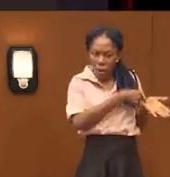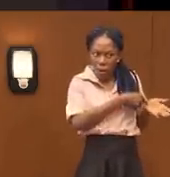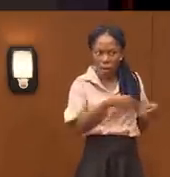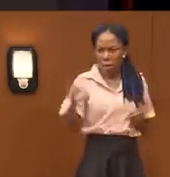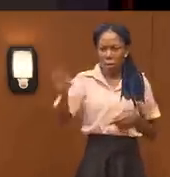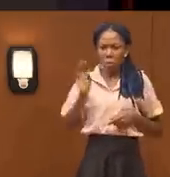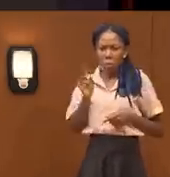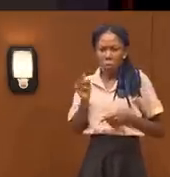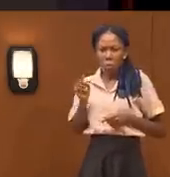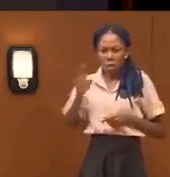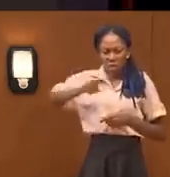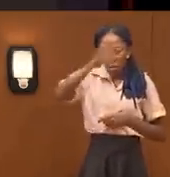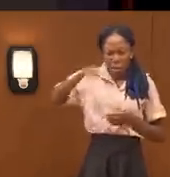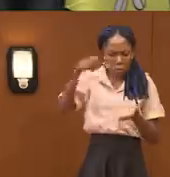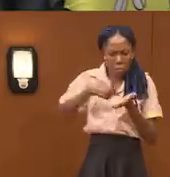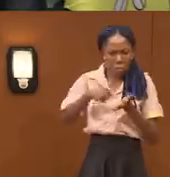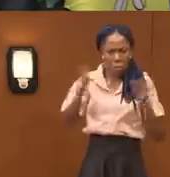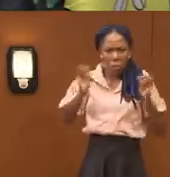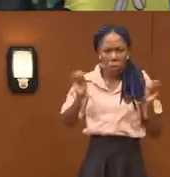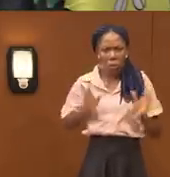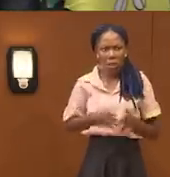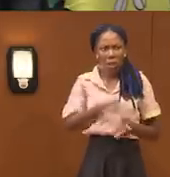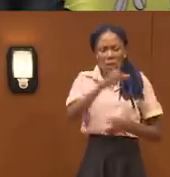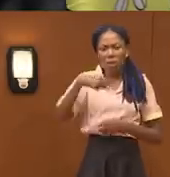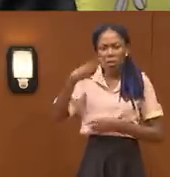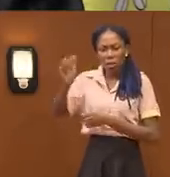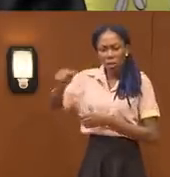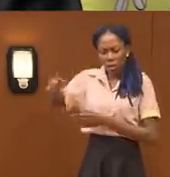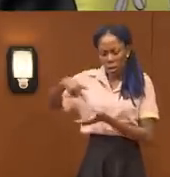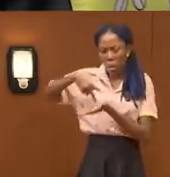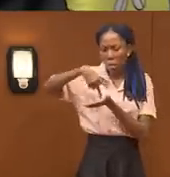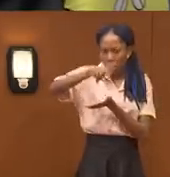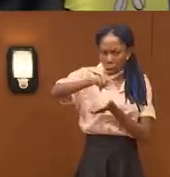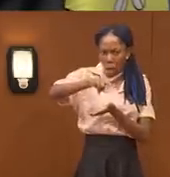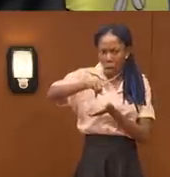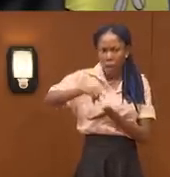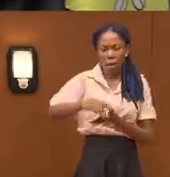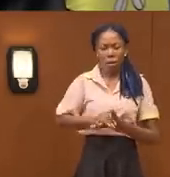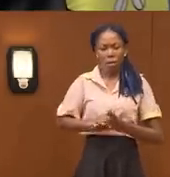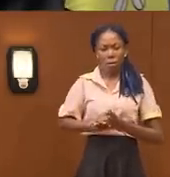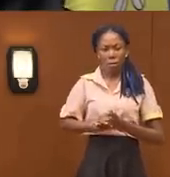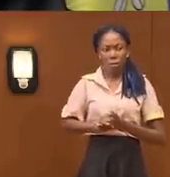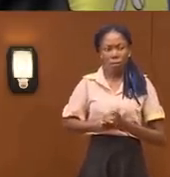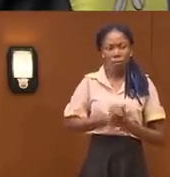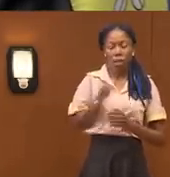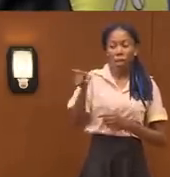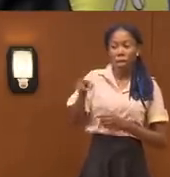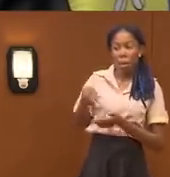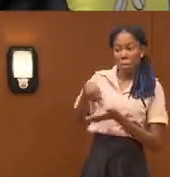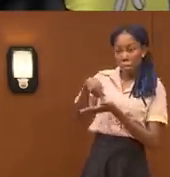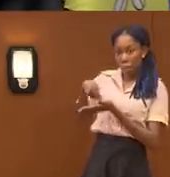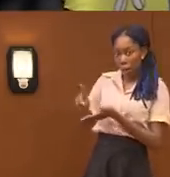don't owe him. I don't owe him. I never owe him any so money. You paid for another 1 month. Another same. I don't pay the first bus, six months. Wait. You paid